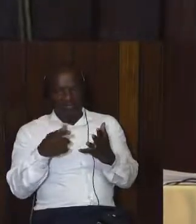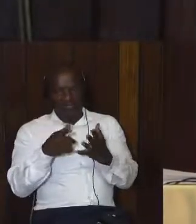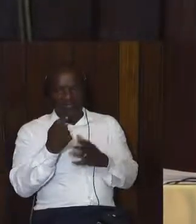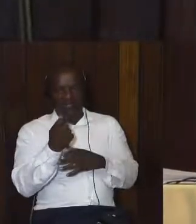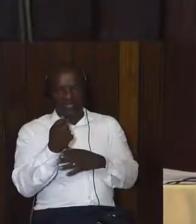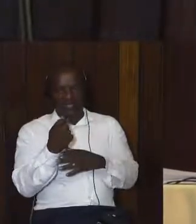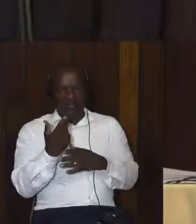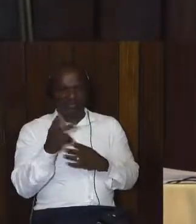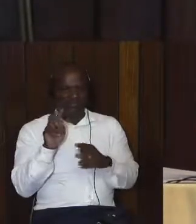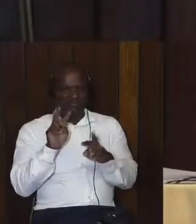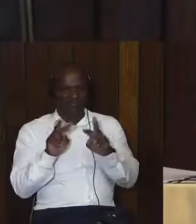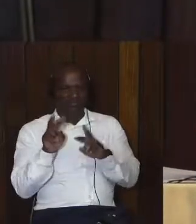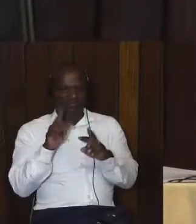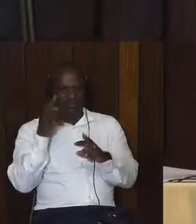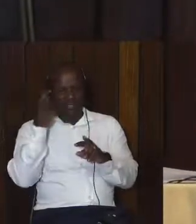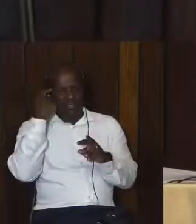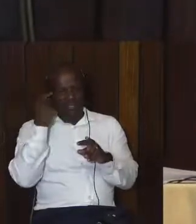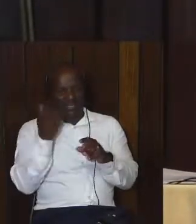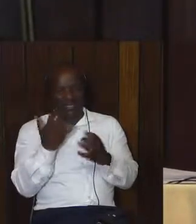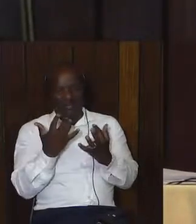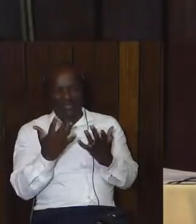at?